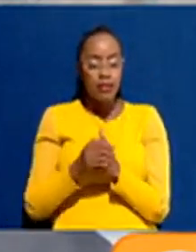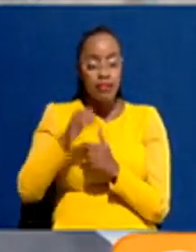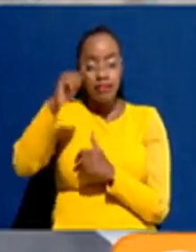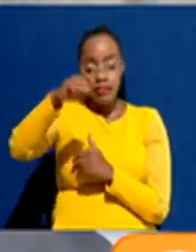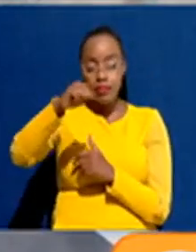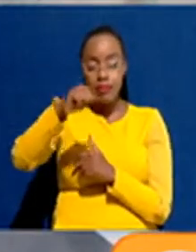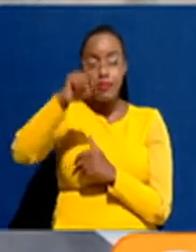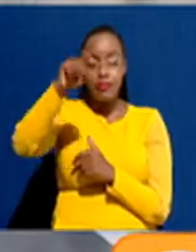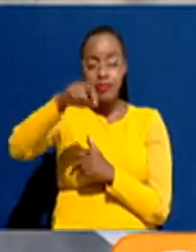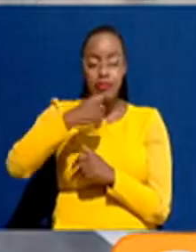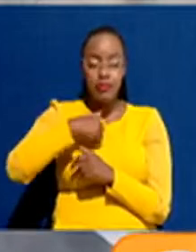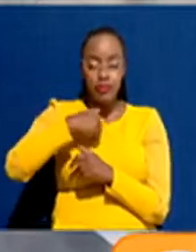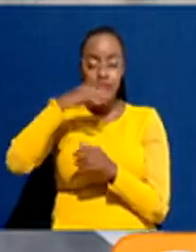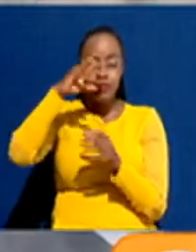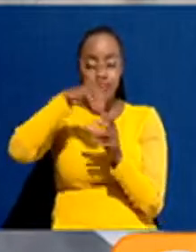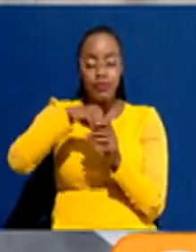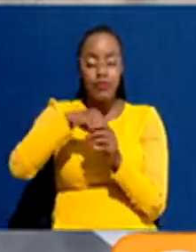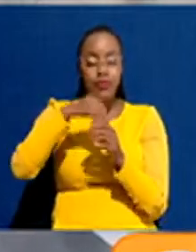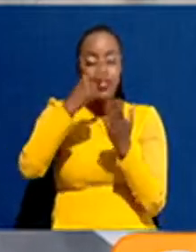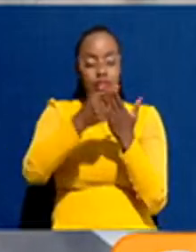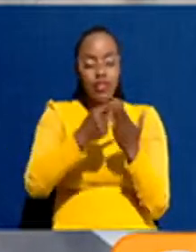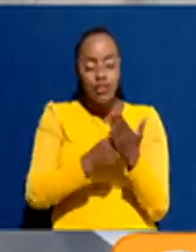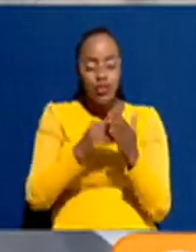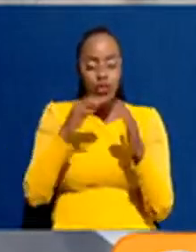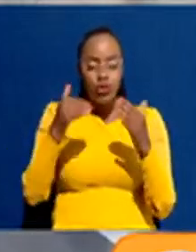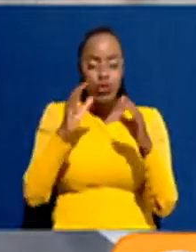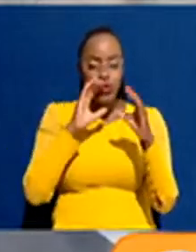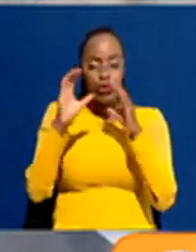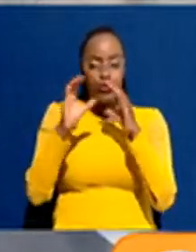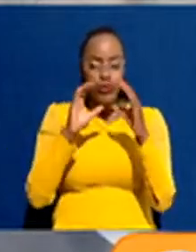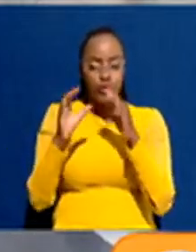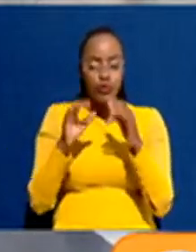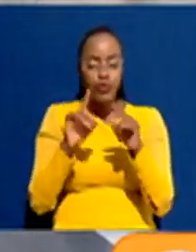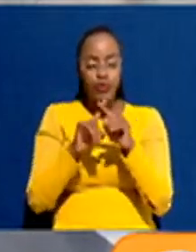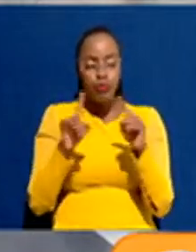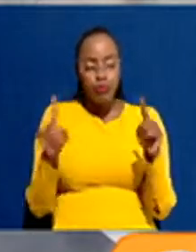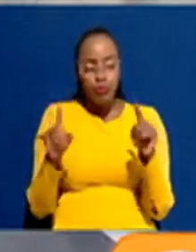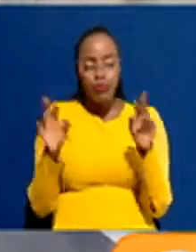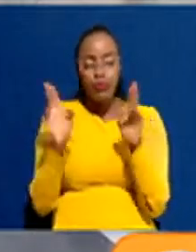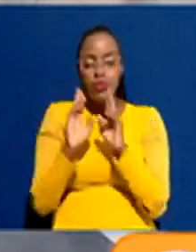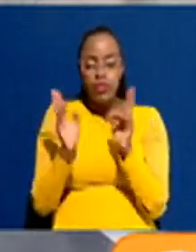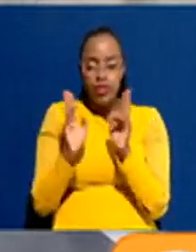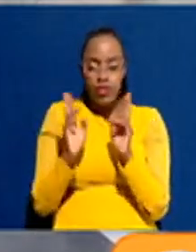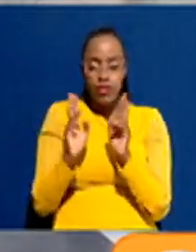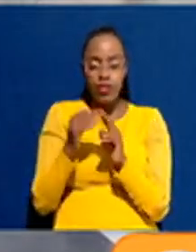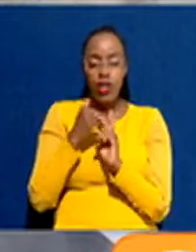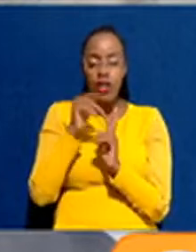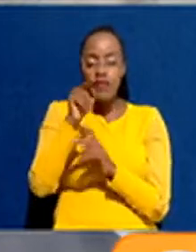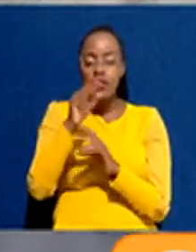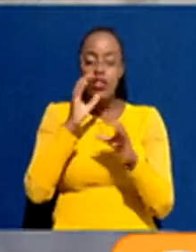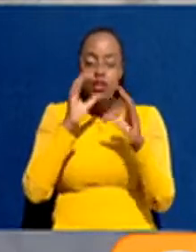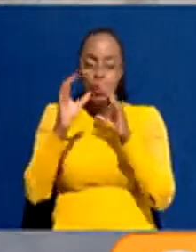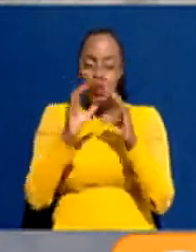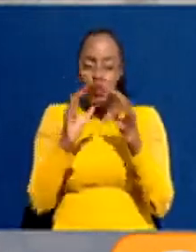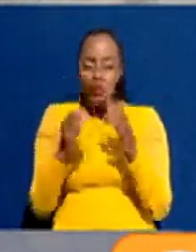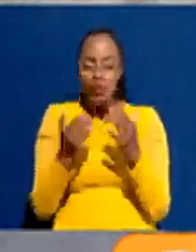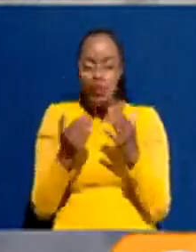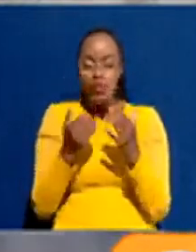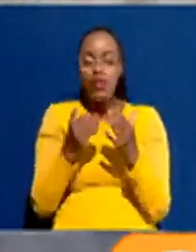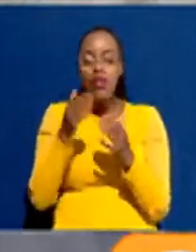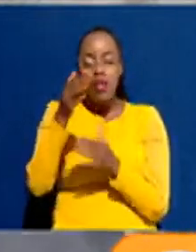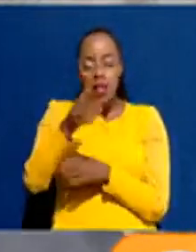Yes, it should be an internal discussion, conversation, but the willingness to have that conversation does not seem to be